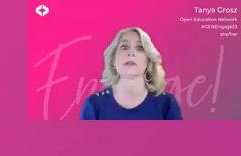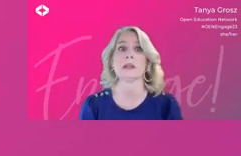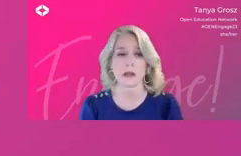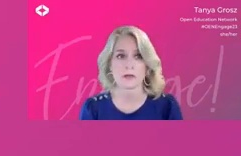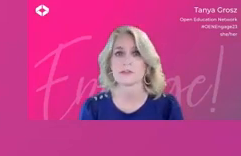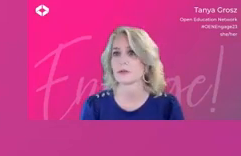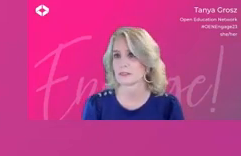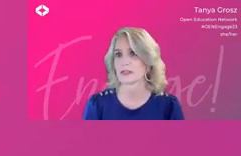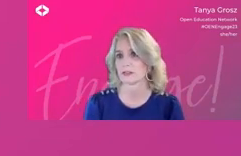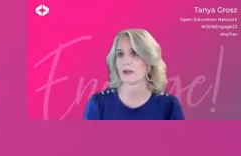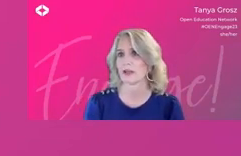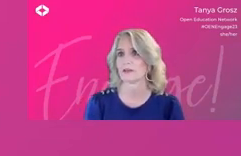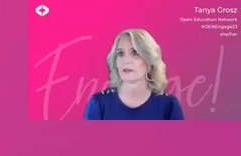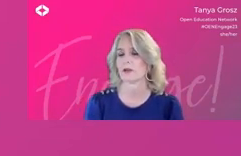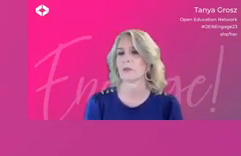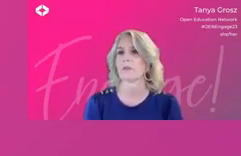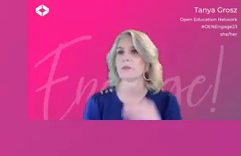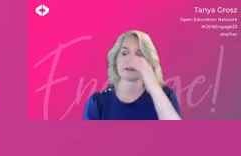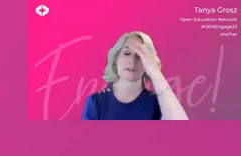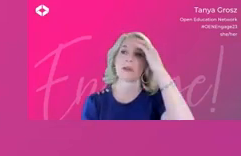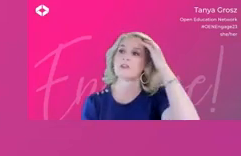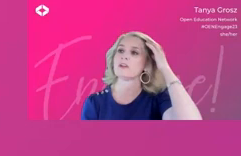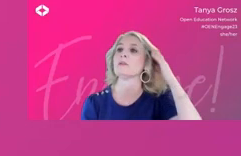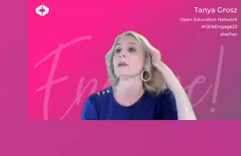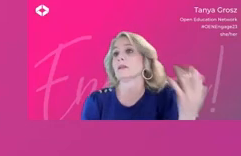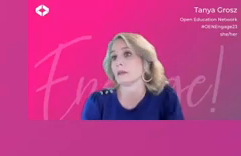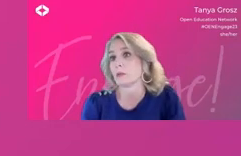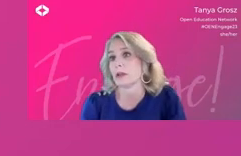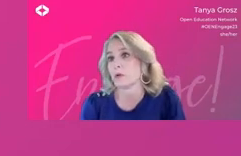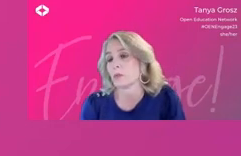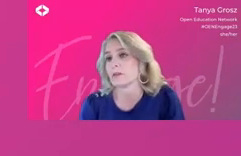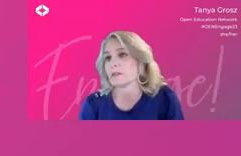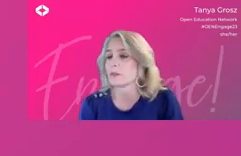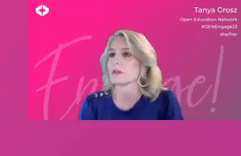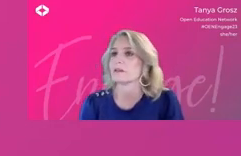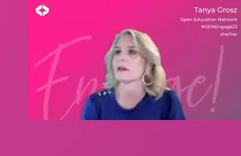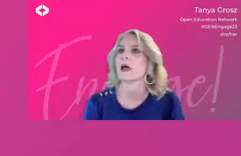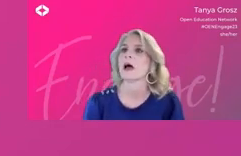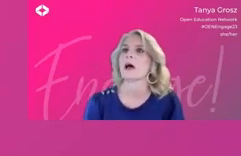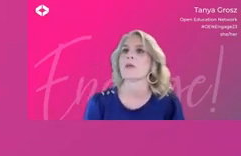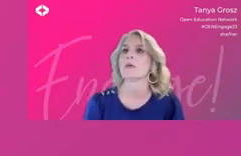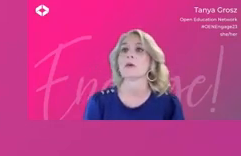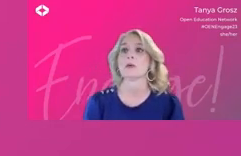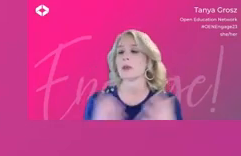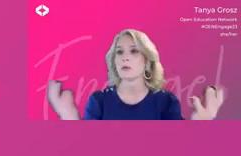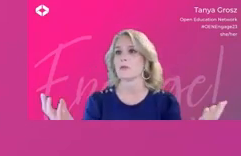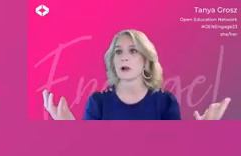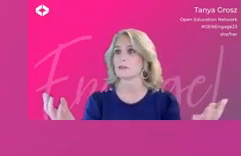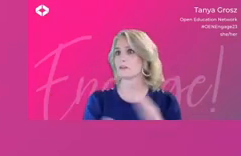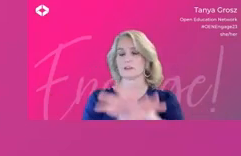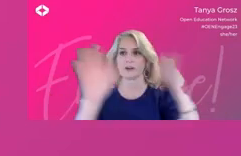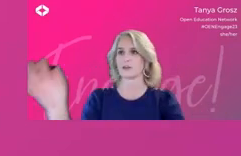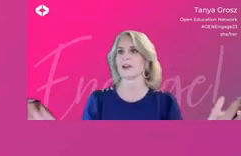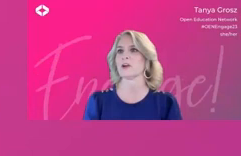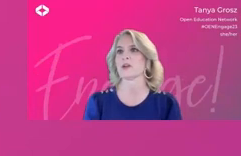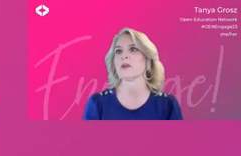institution, I would love to incentivize participation because I think we'd get more participants. You know, for us,